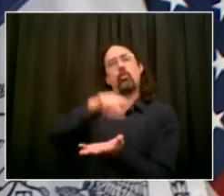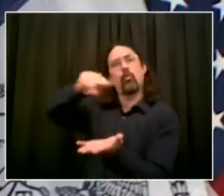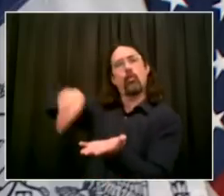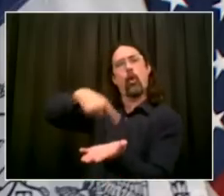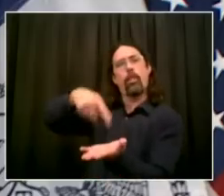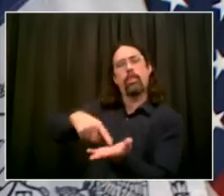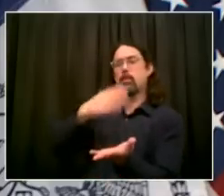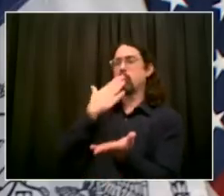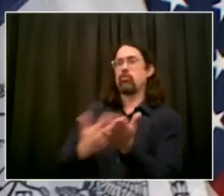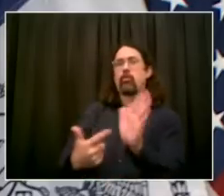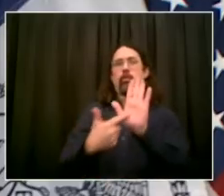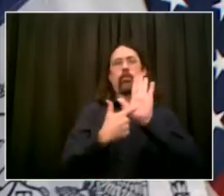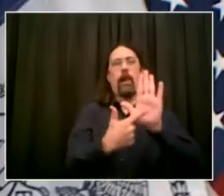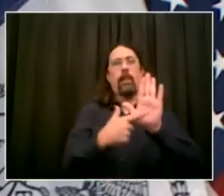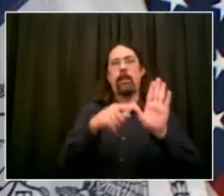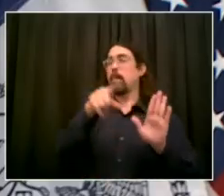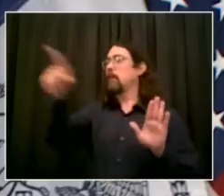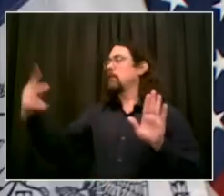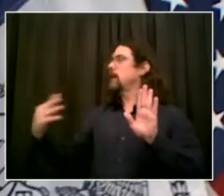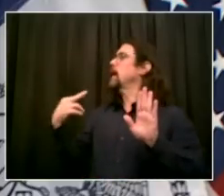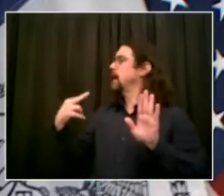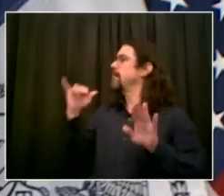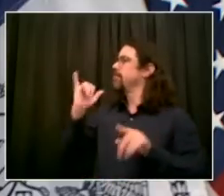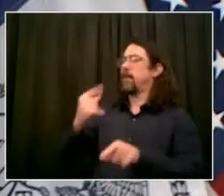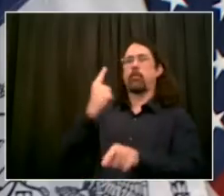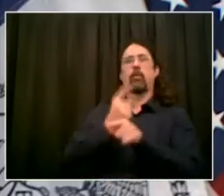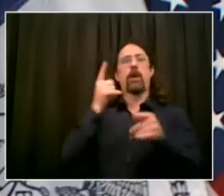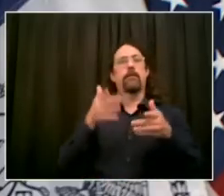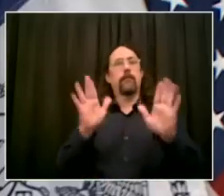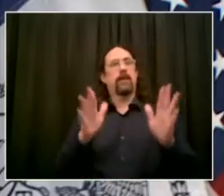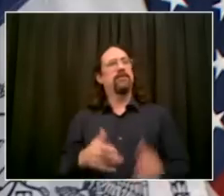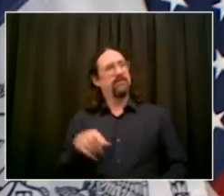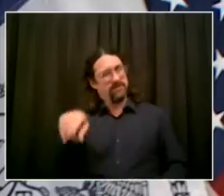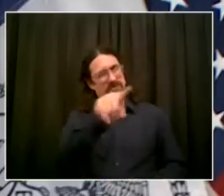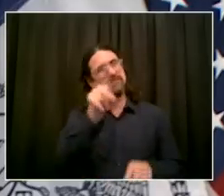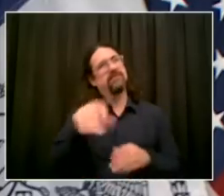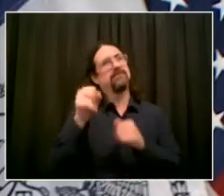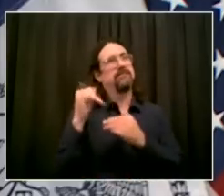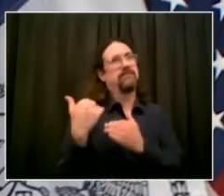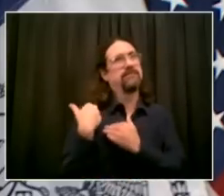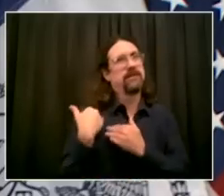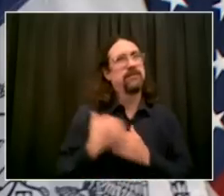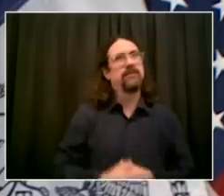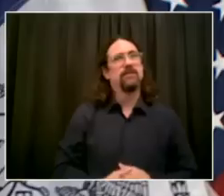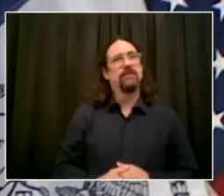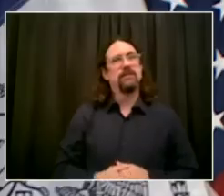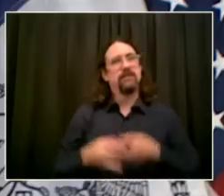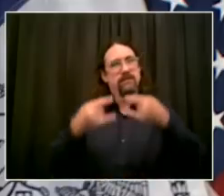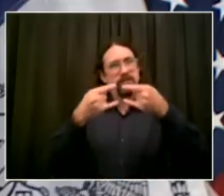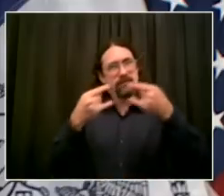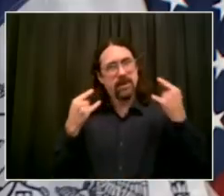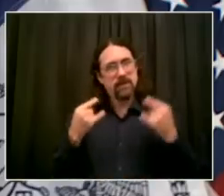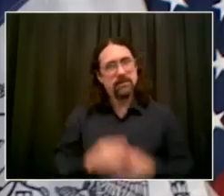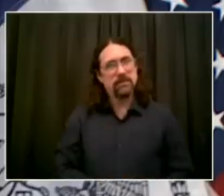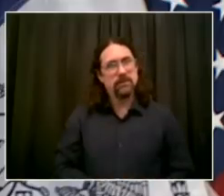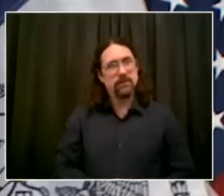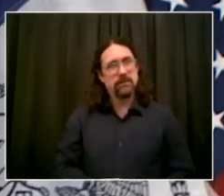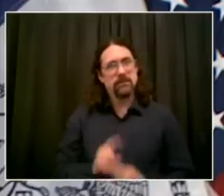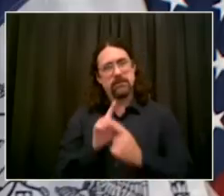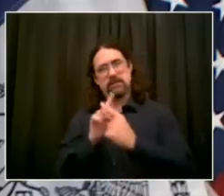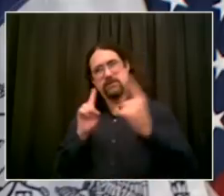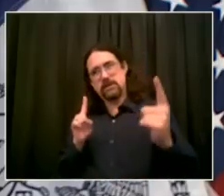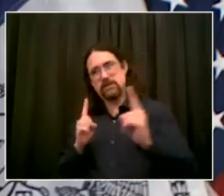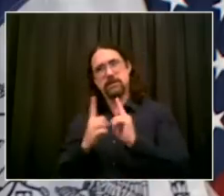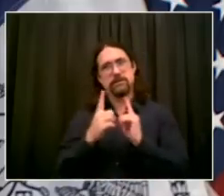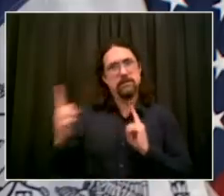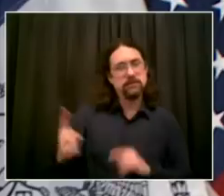are able to fight that problem back. We are able to overcome it. And people have to show that they are all in the battle together. So